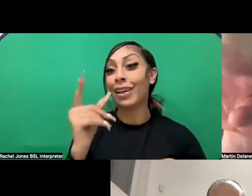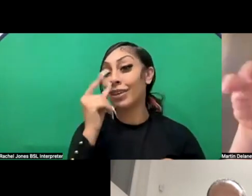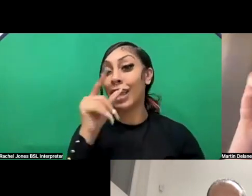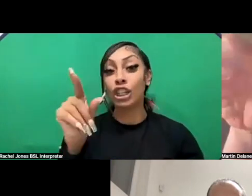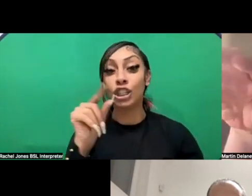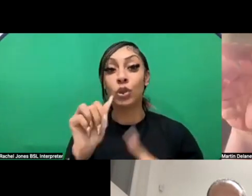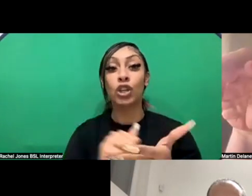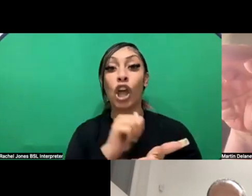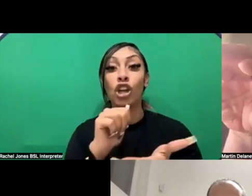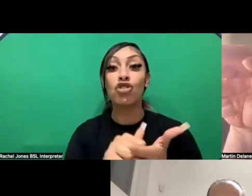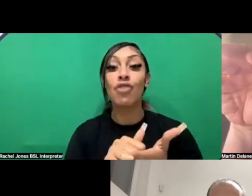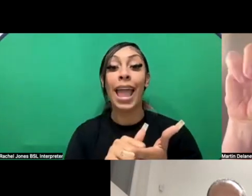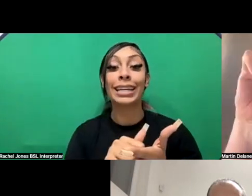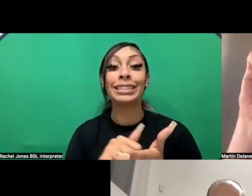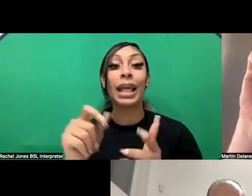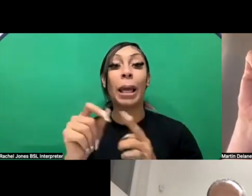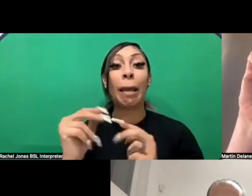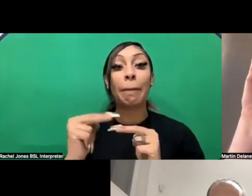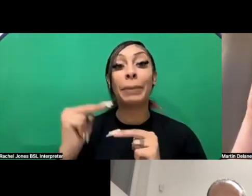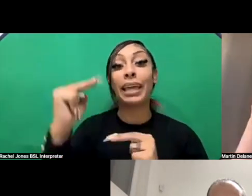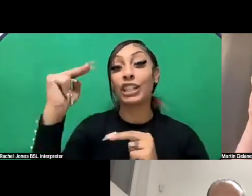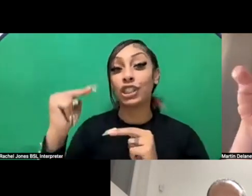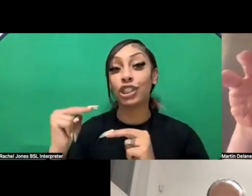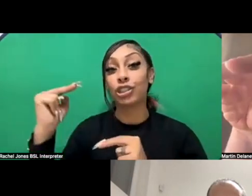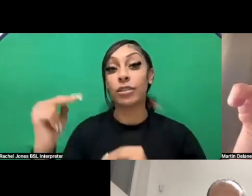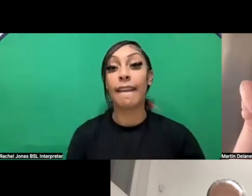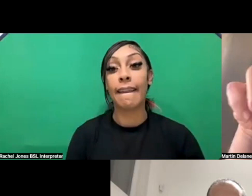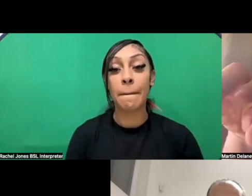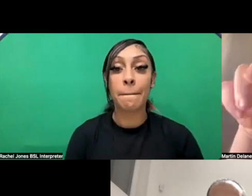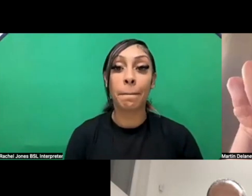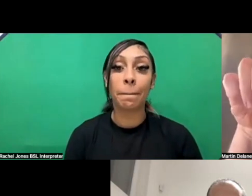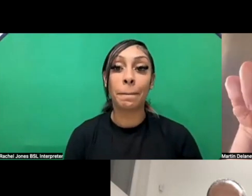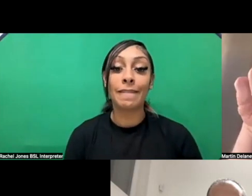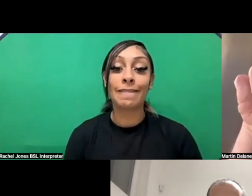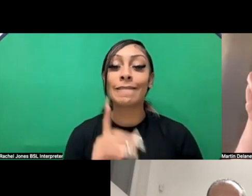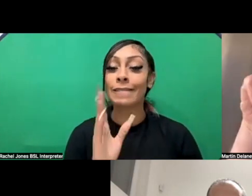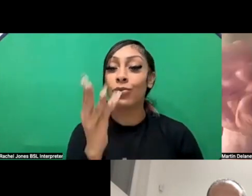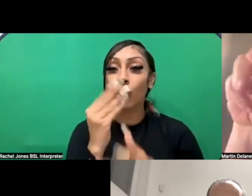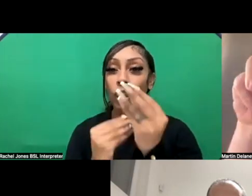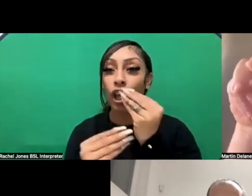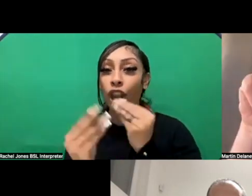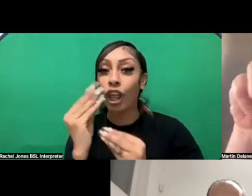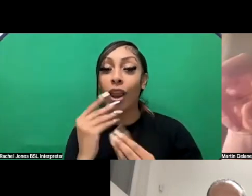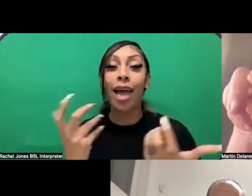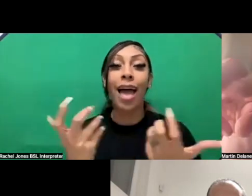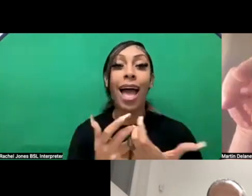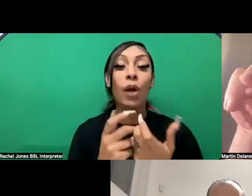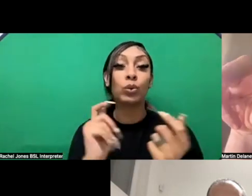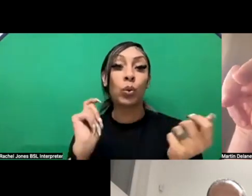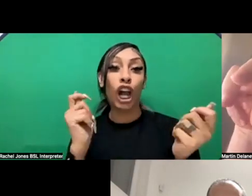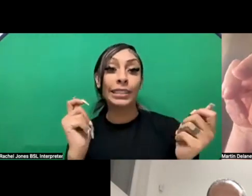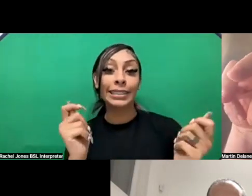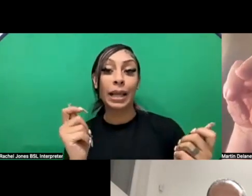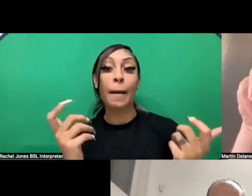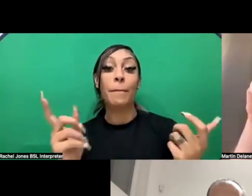correct pitch in various ways. So I think there is a kind of a little learning curve in terms of how to customize it to do what you want. But I